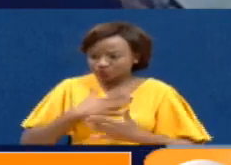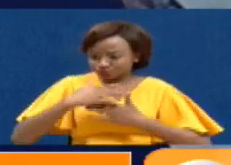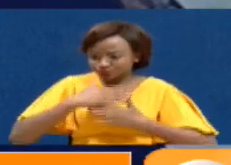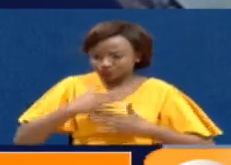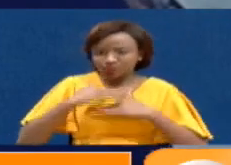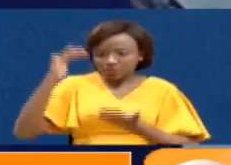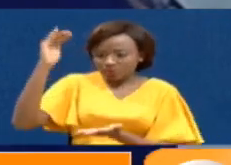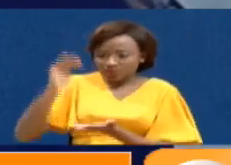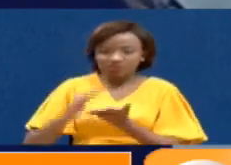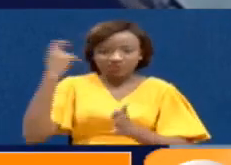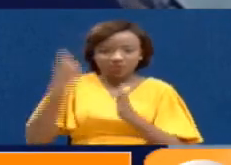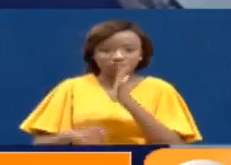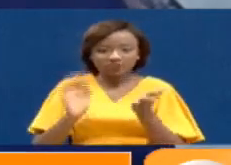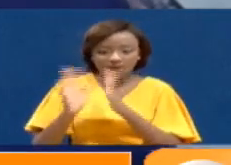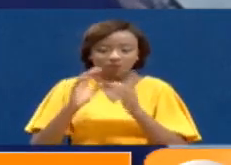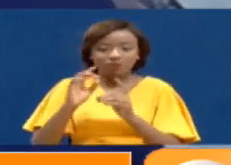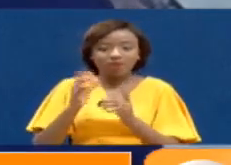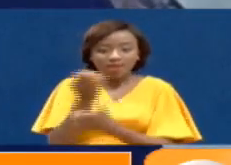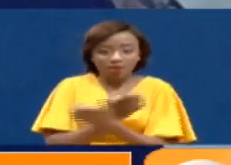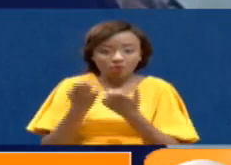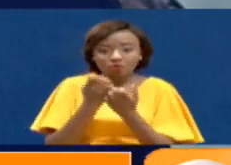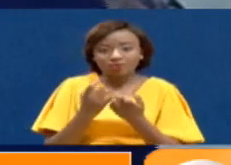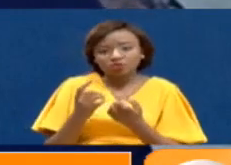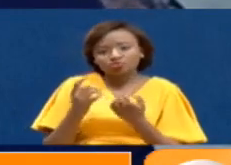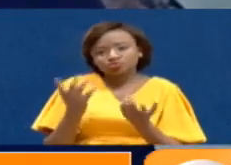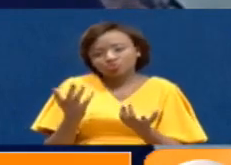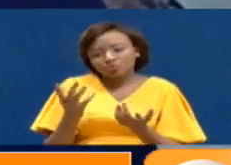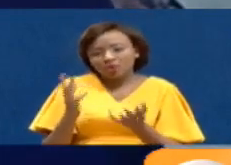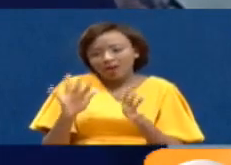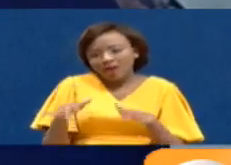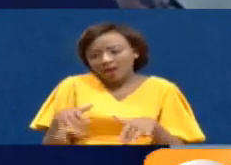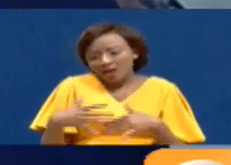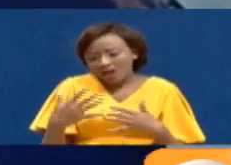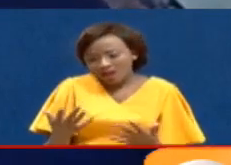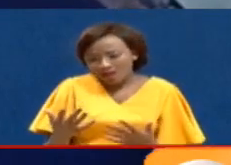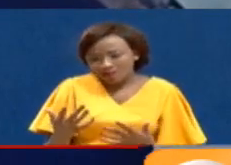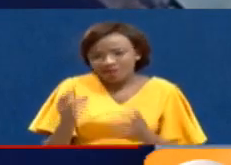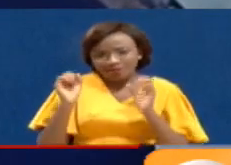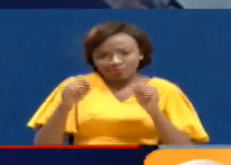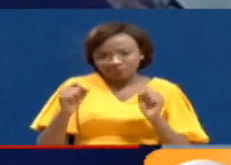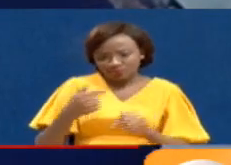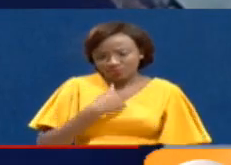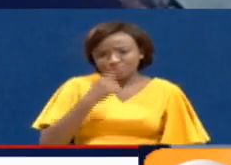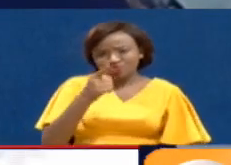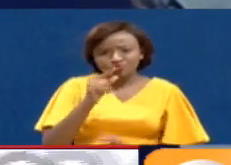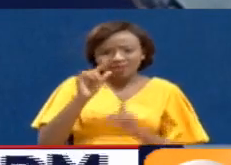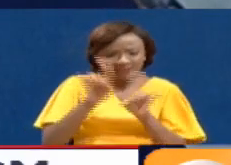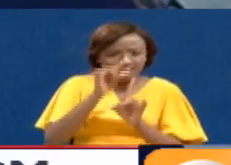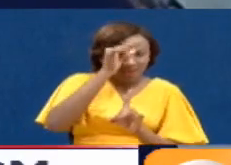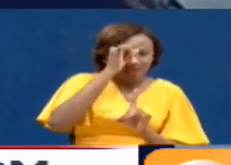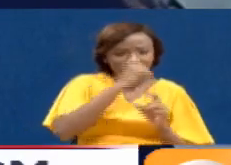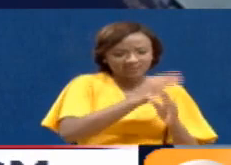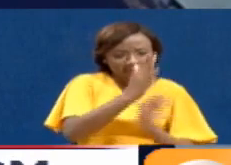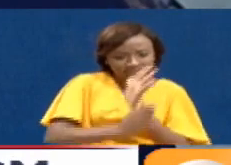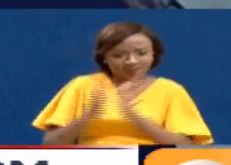of a disrupted economy, how can our government prepare its people for rebuilding after the